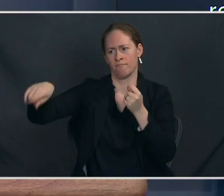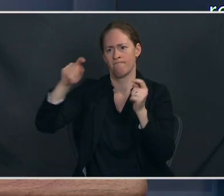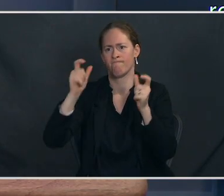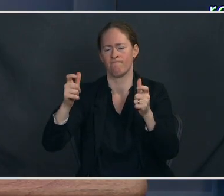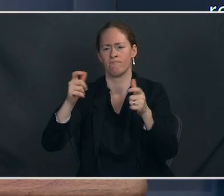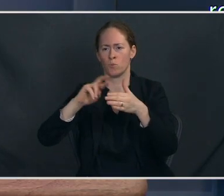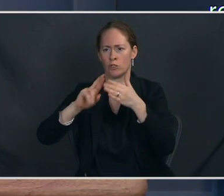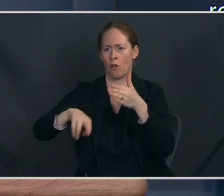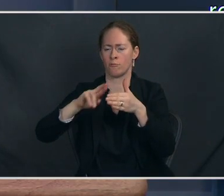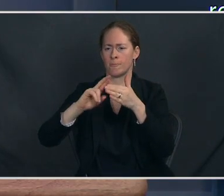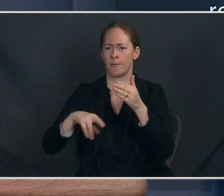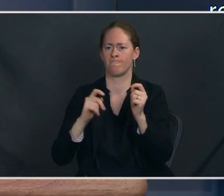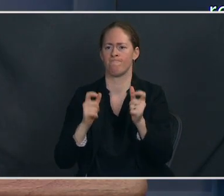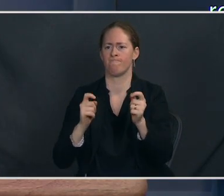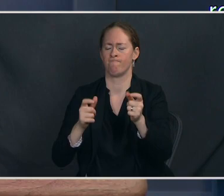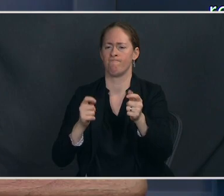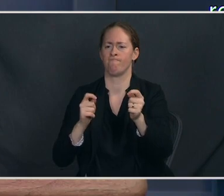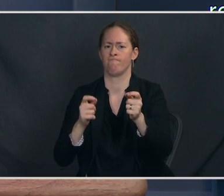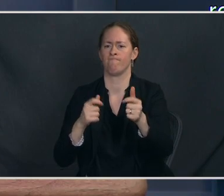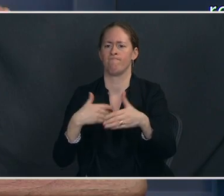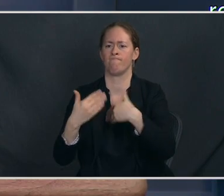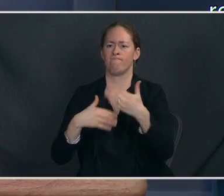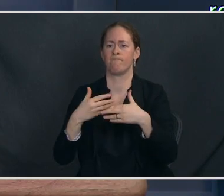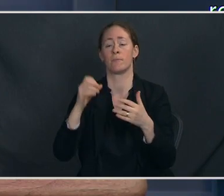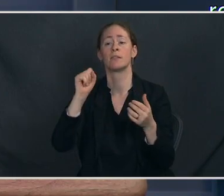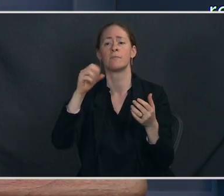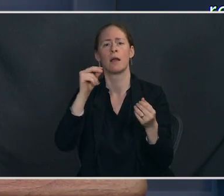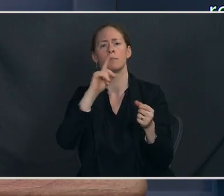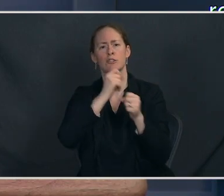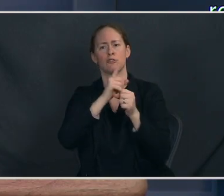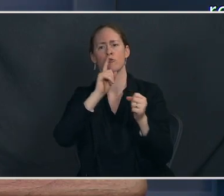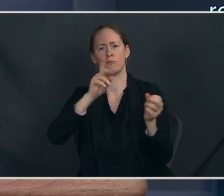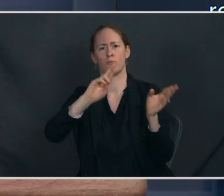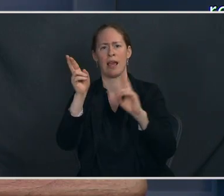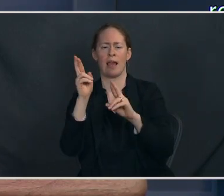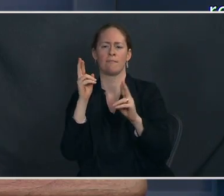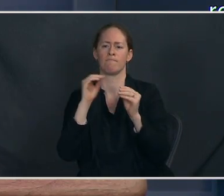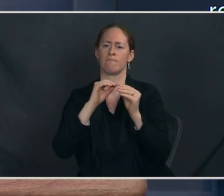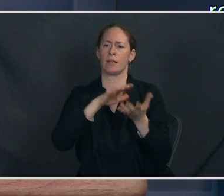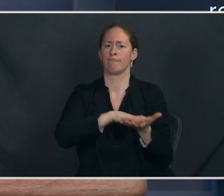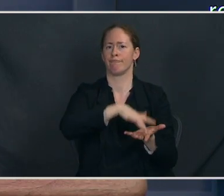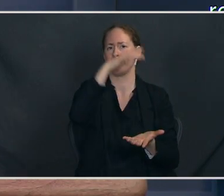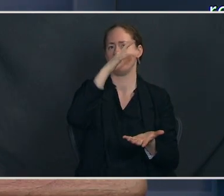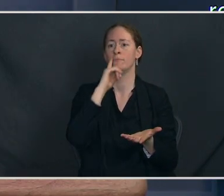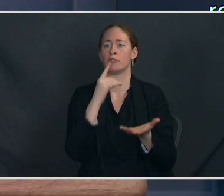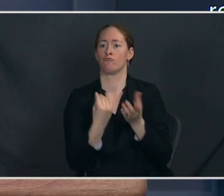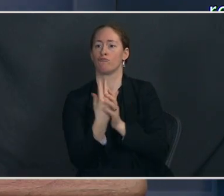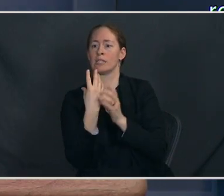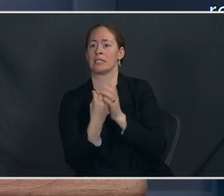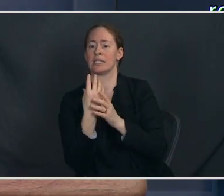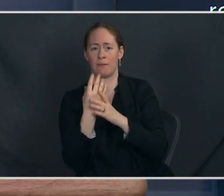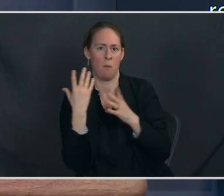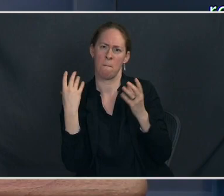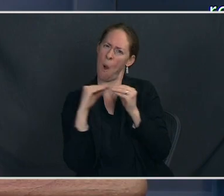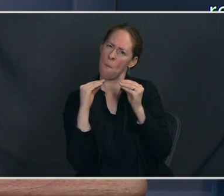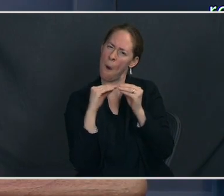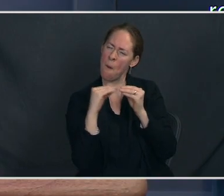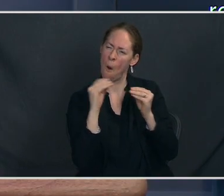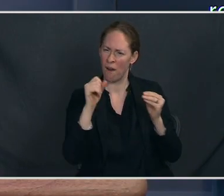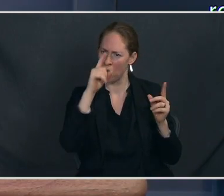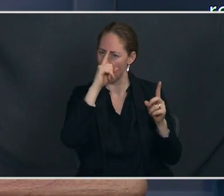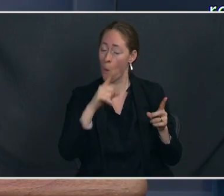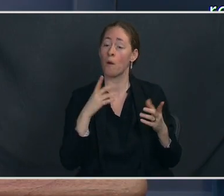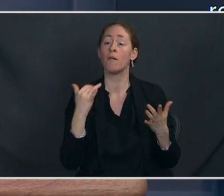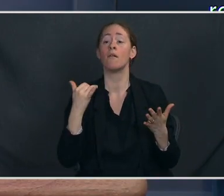greater availability in the spring and that it continues to improve in the summer. Everybody won't be eligible this spring, as you all